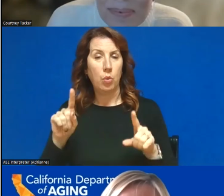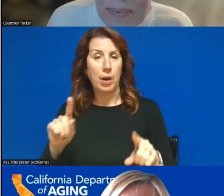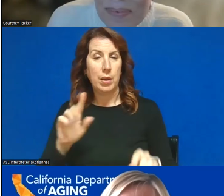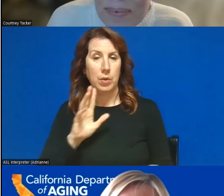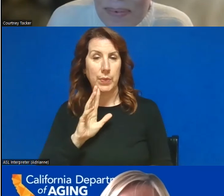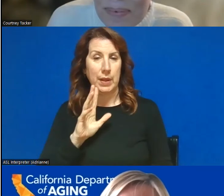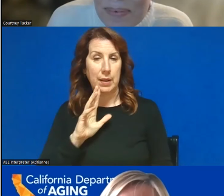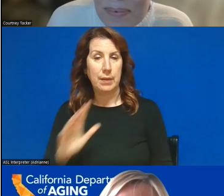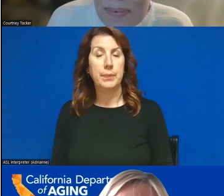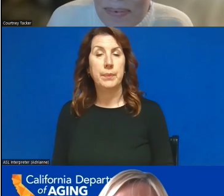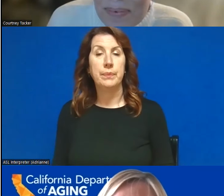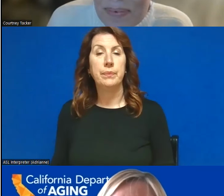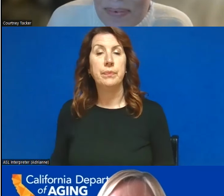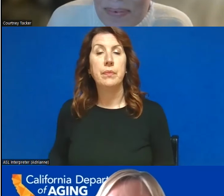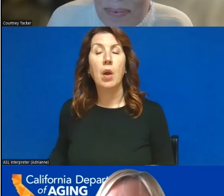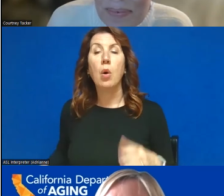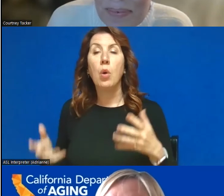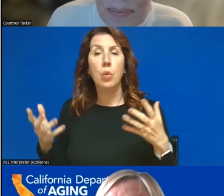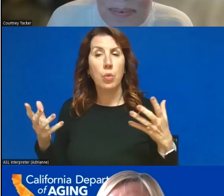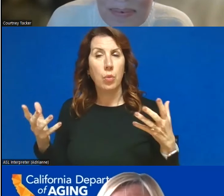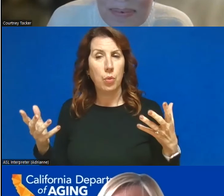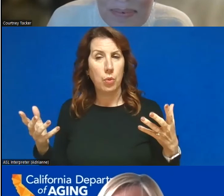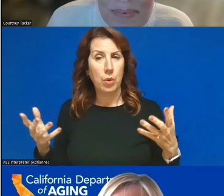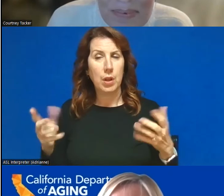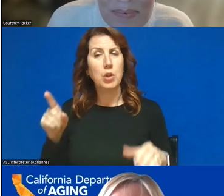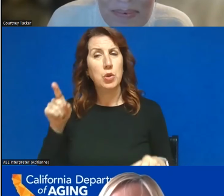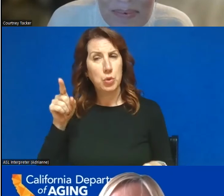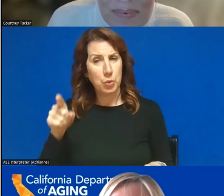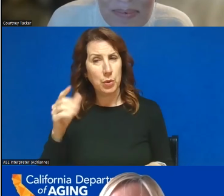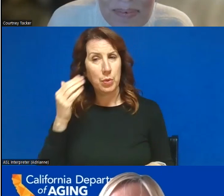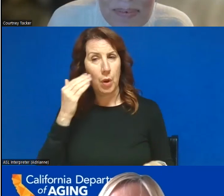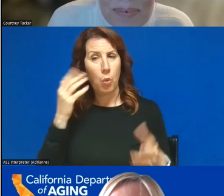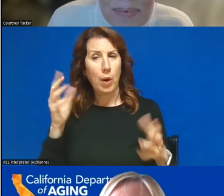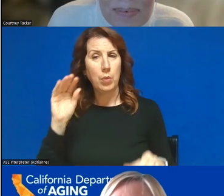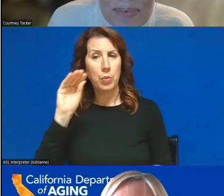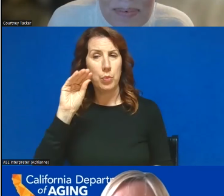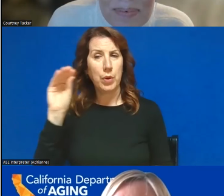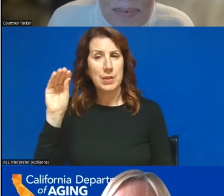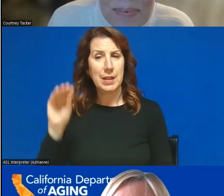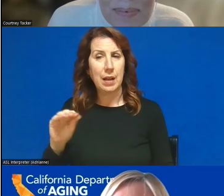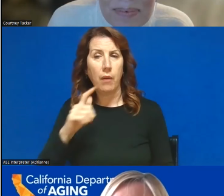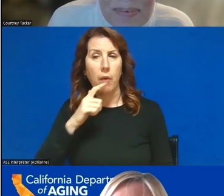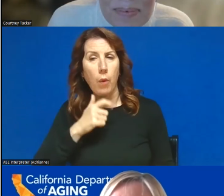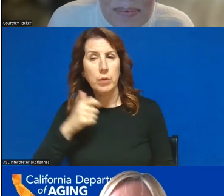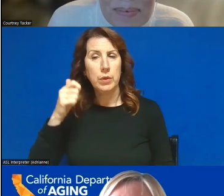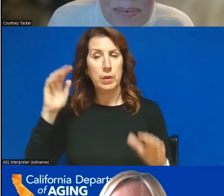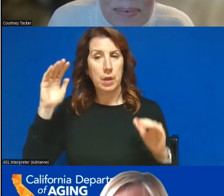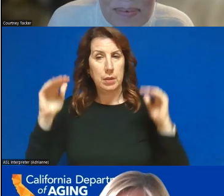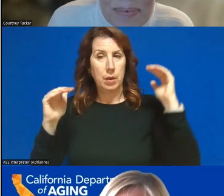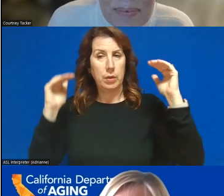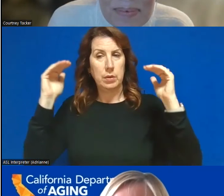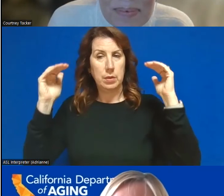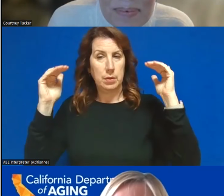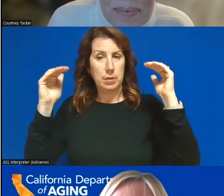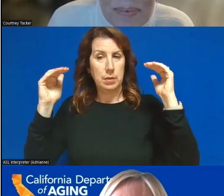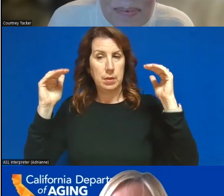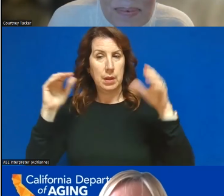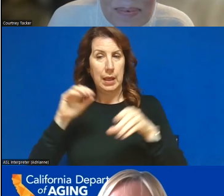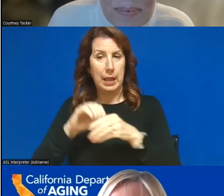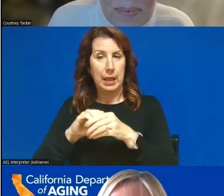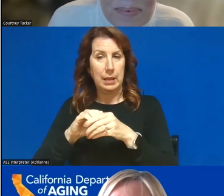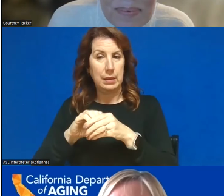speaking. It was, do you know what the percentage of older adults was in the point